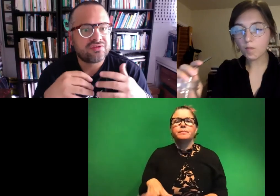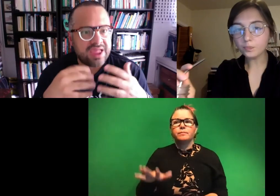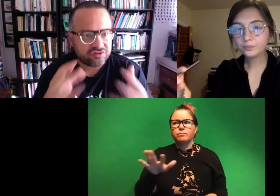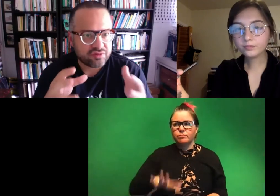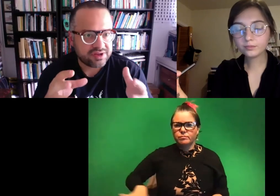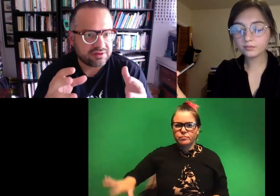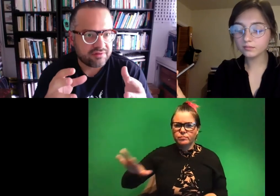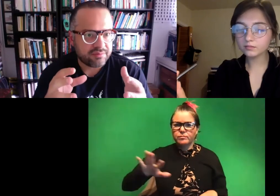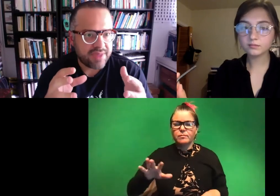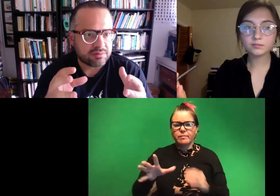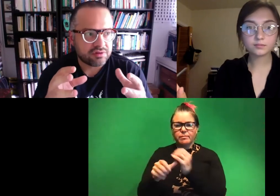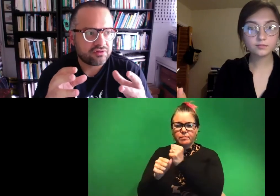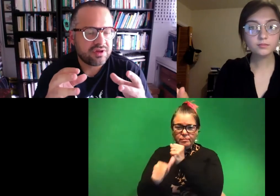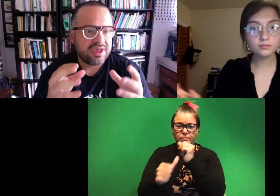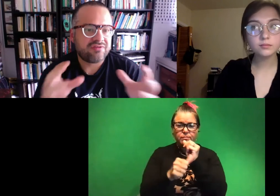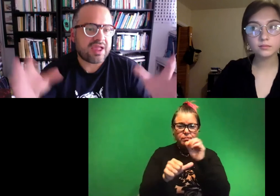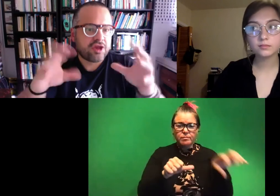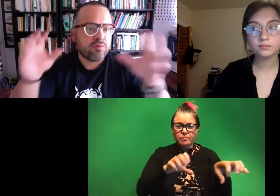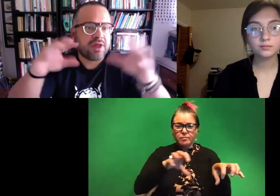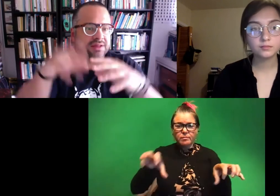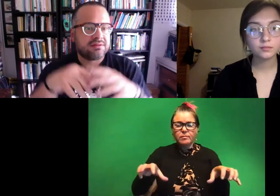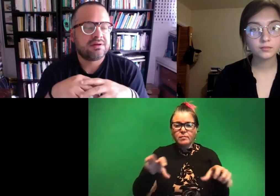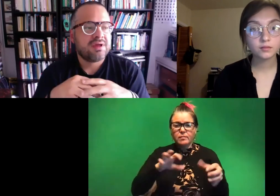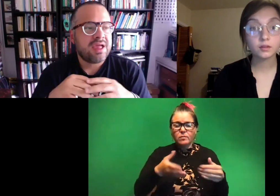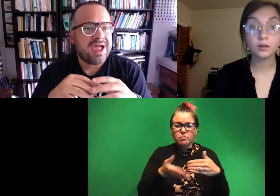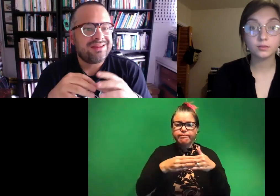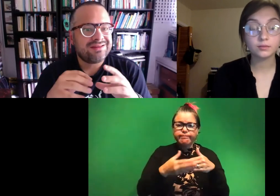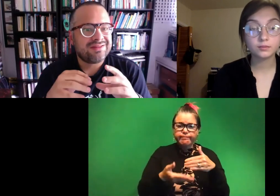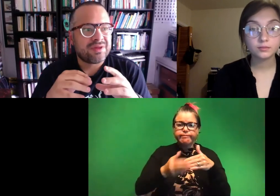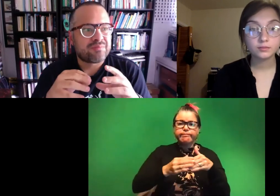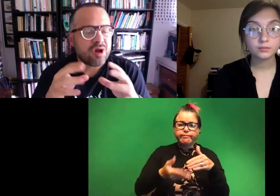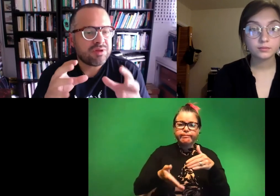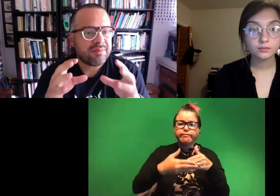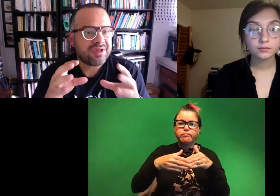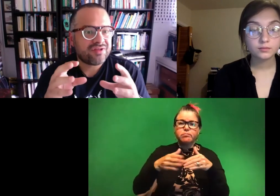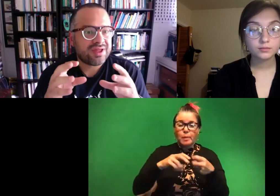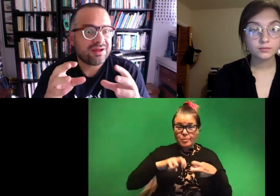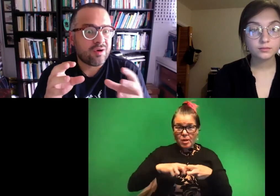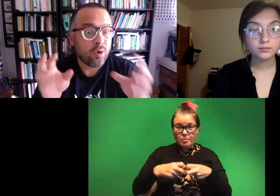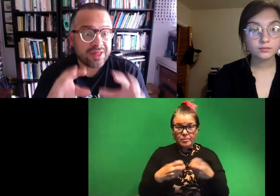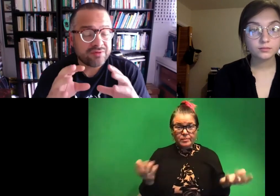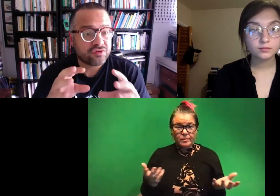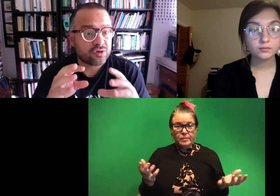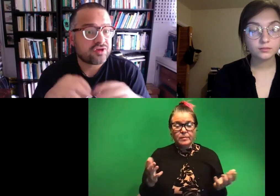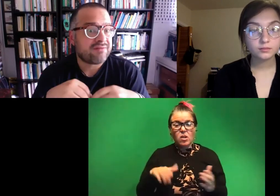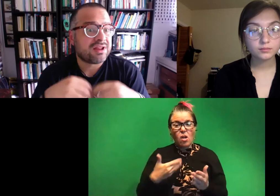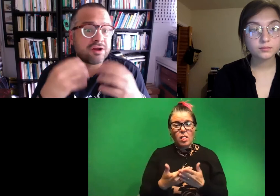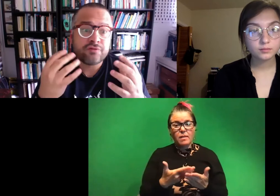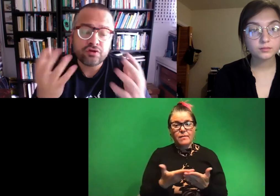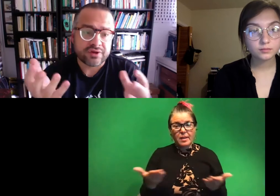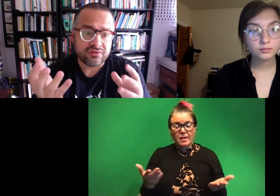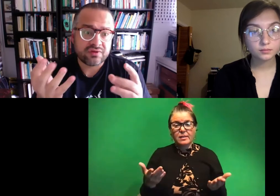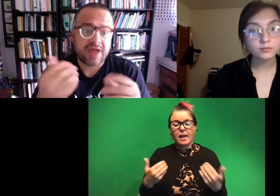all this excrement of the mammals is accumulated. And the problem is that all that resource have a